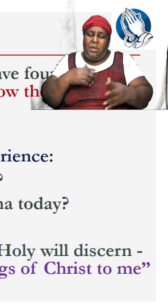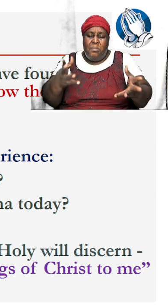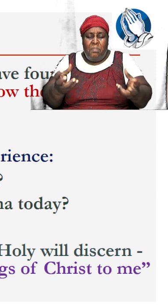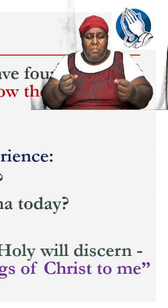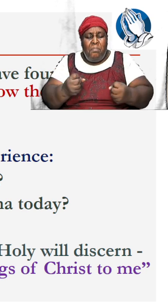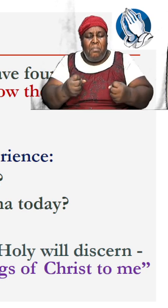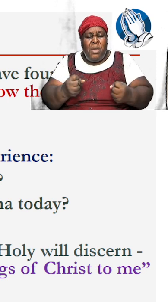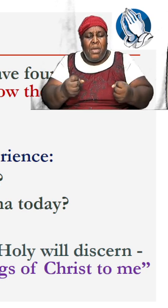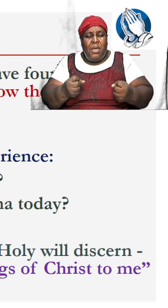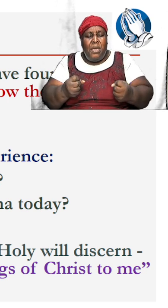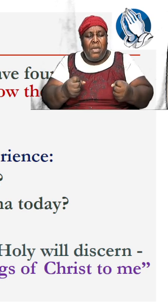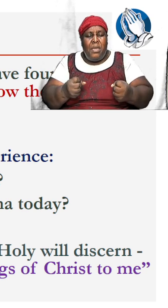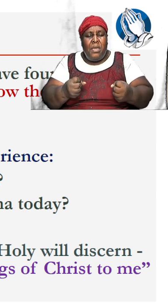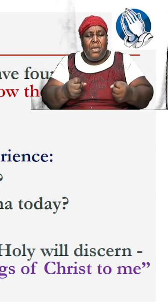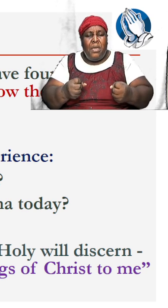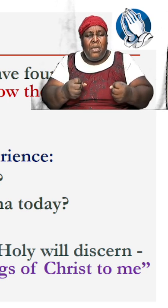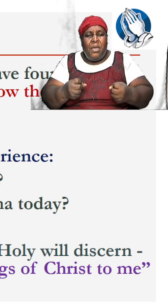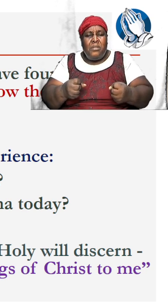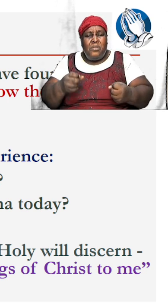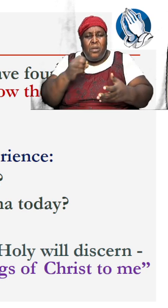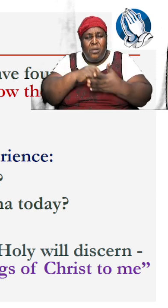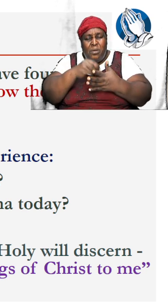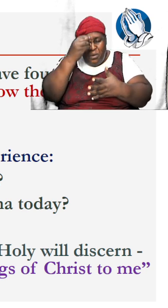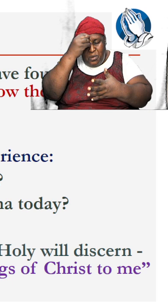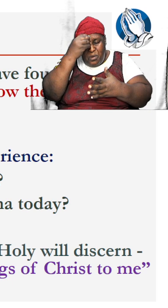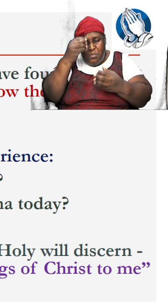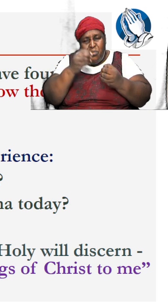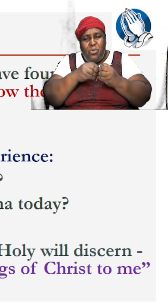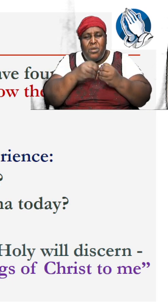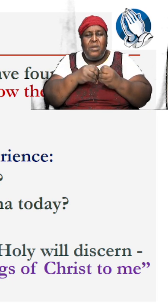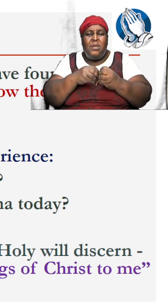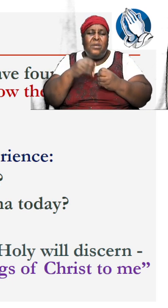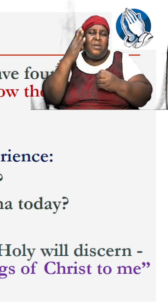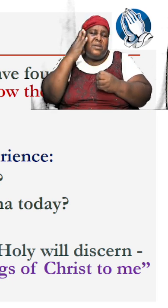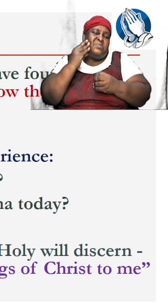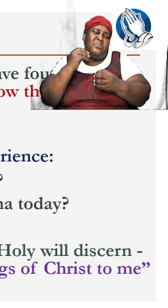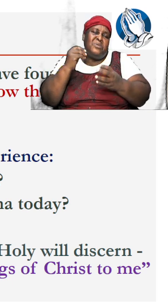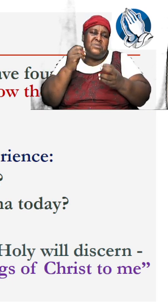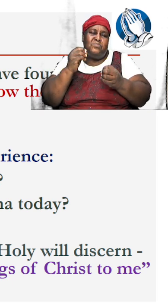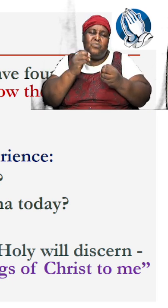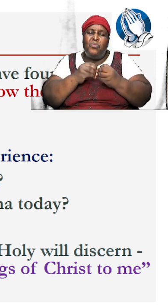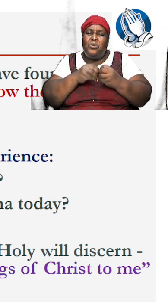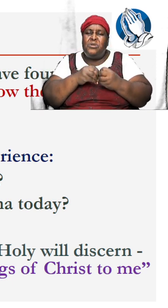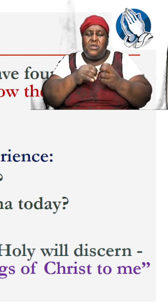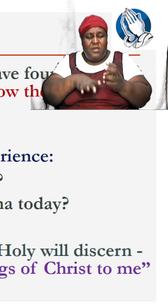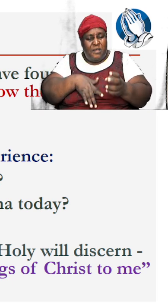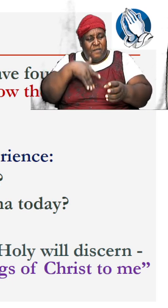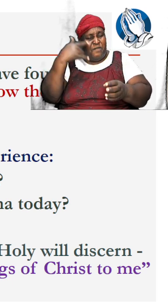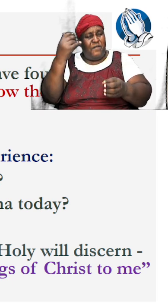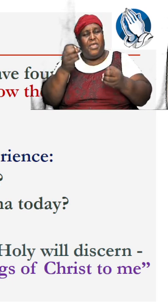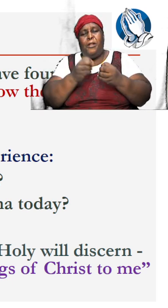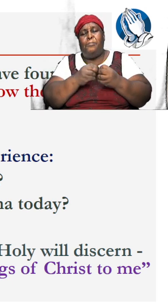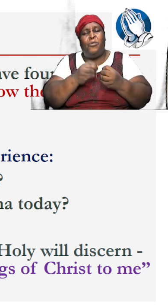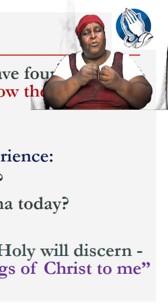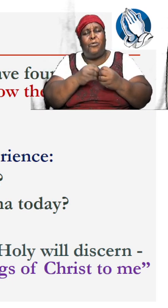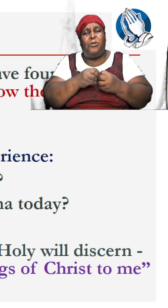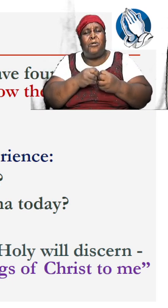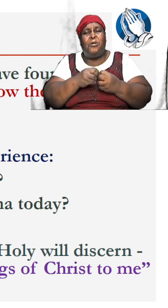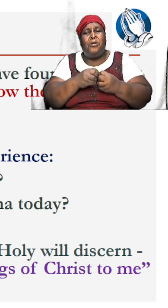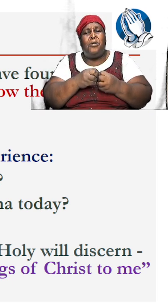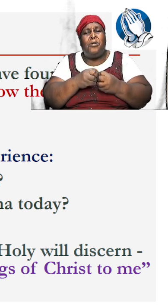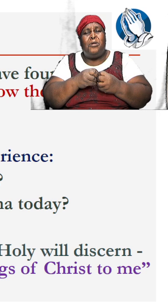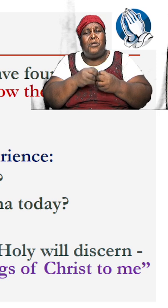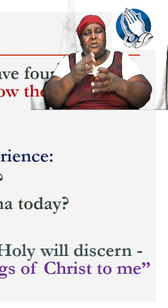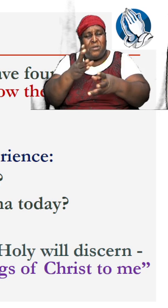desire is to learn more, is to experience more, is to discern more, is to feel more. Hallelujah. It's to